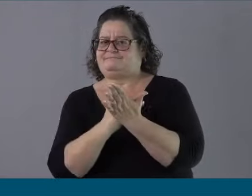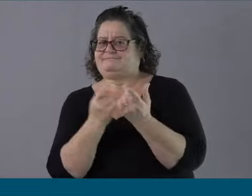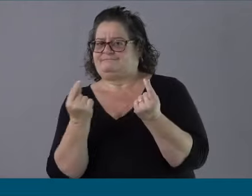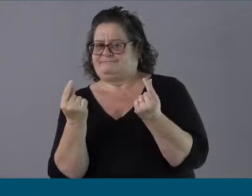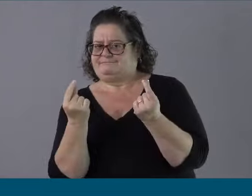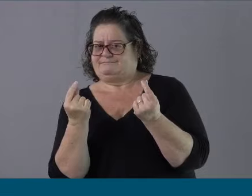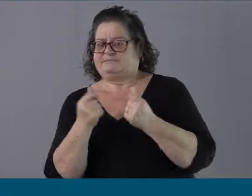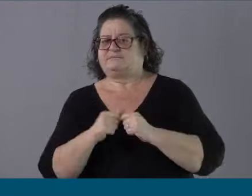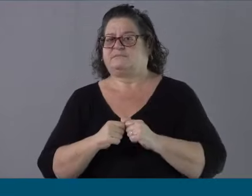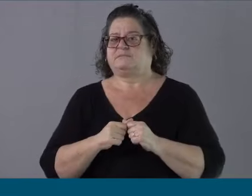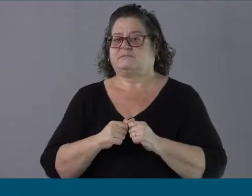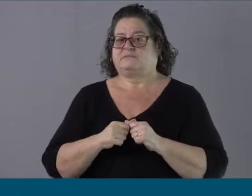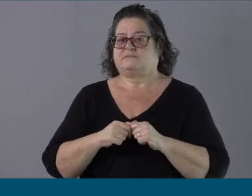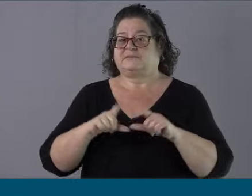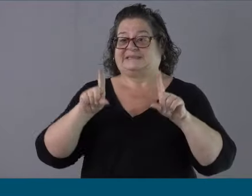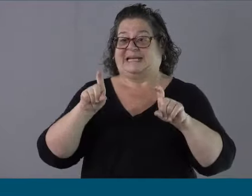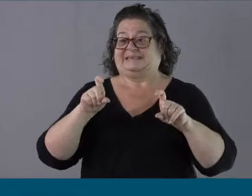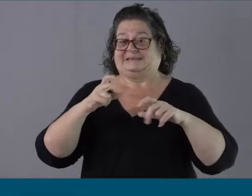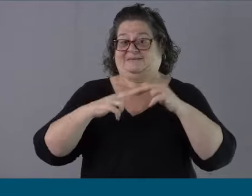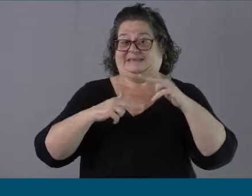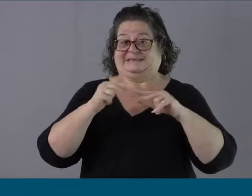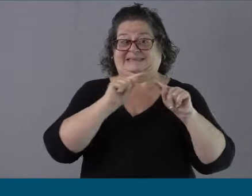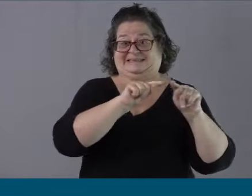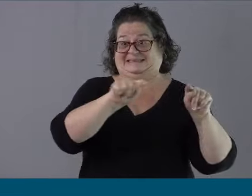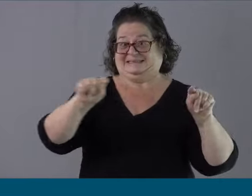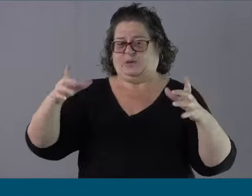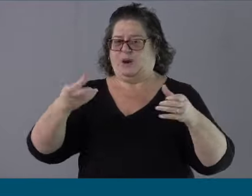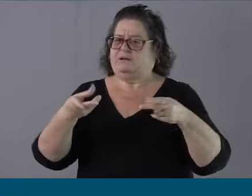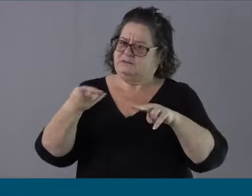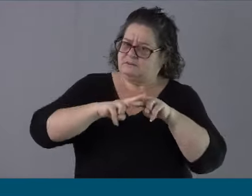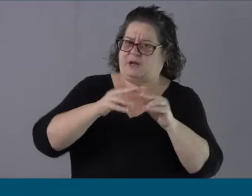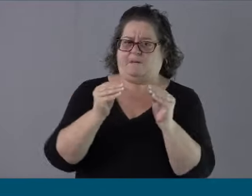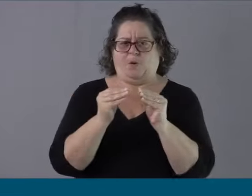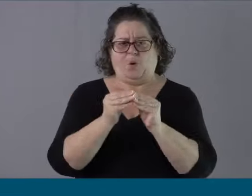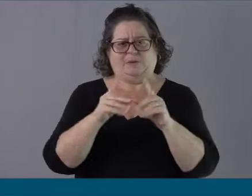identify these infections by increasing the lab